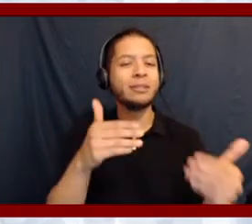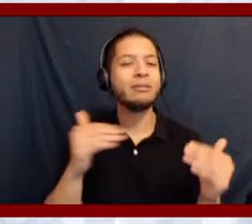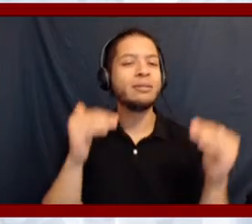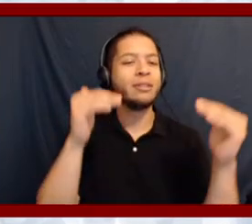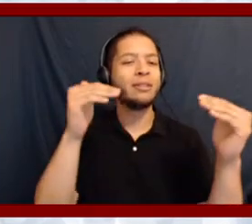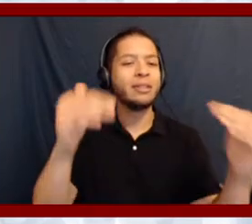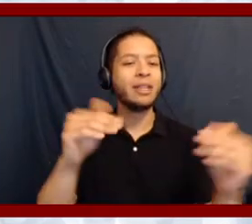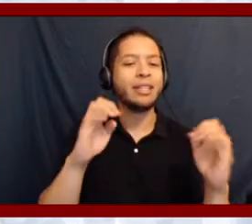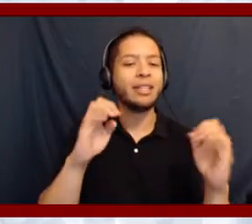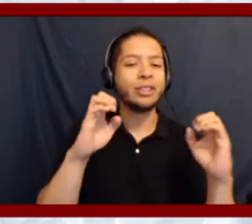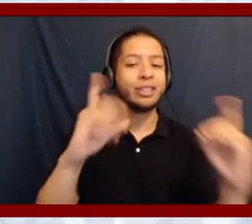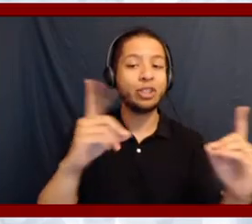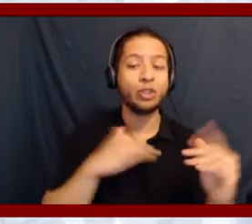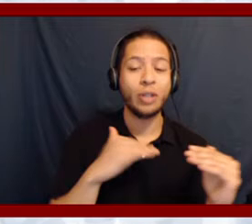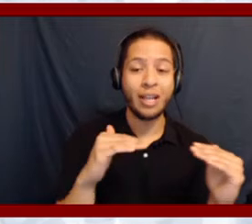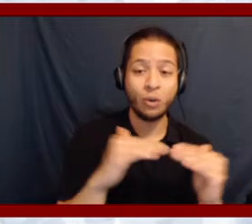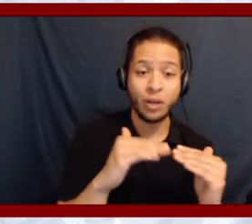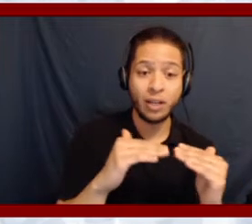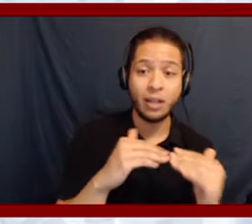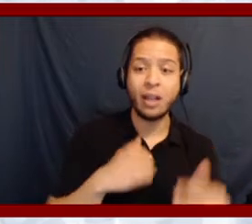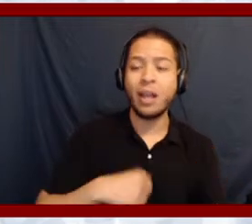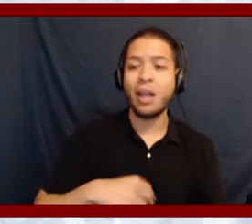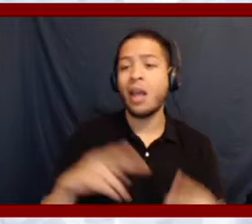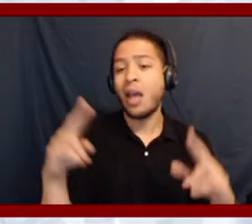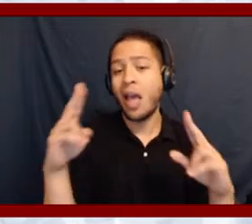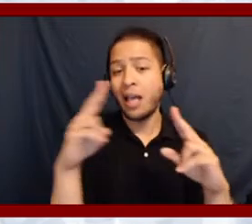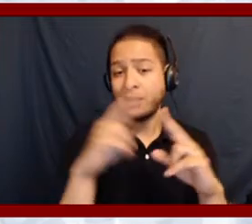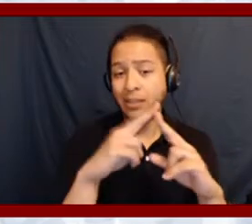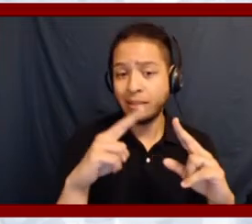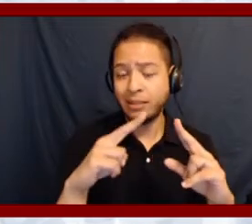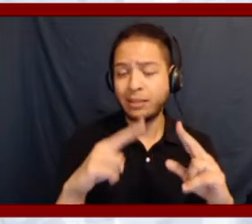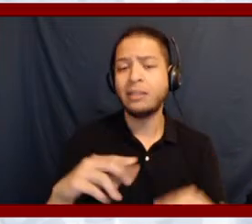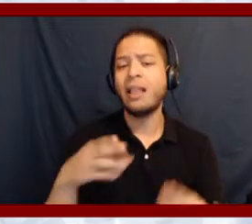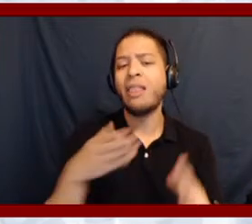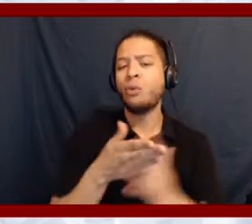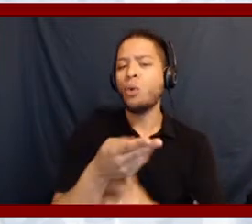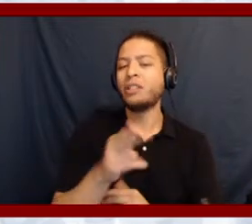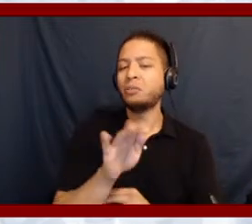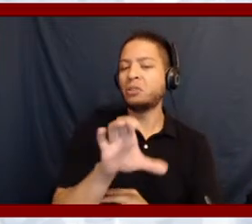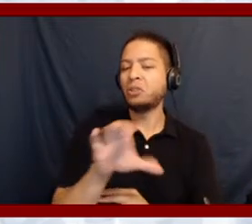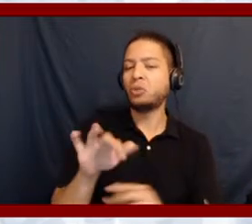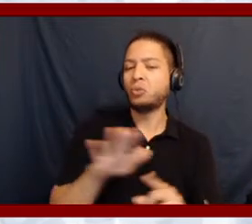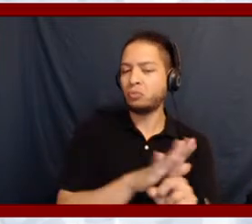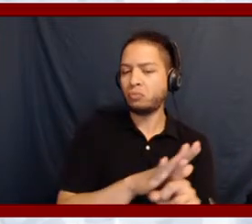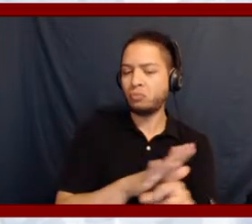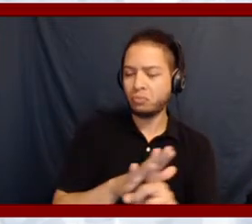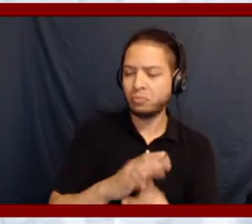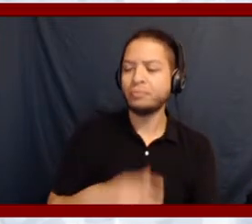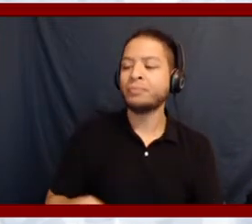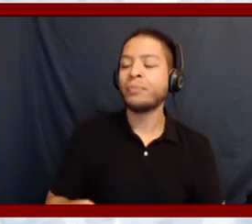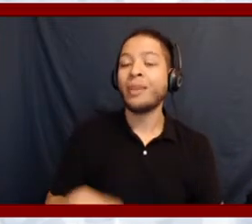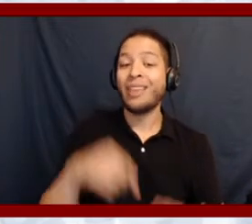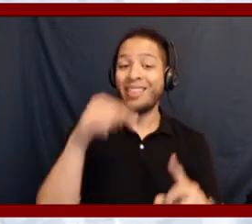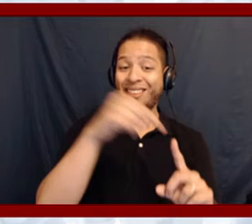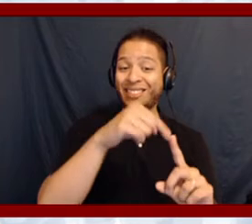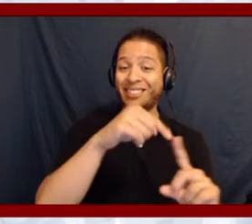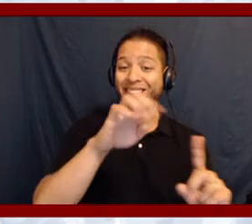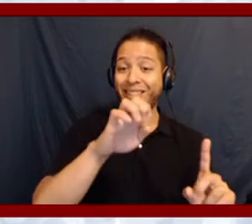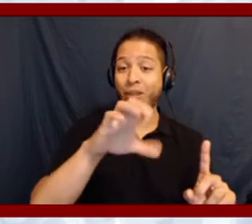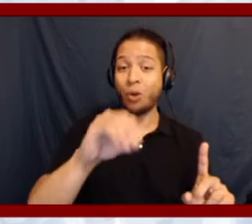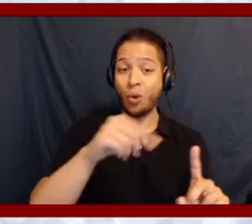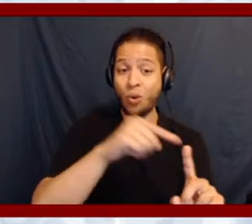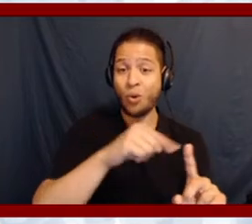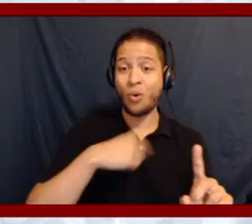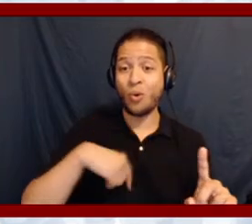and economic opportunity through historically Black colleges and universities. This executive order was signed by